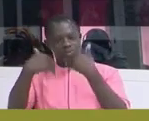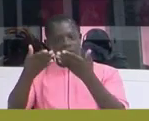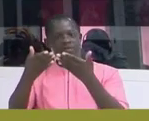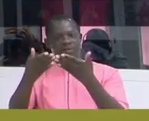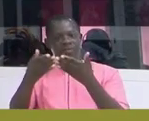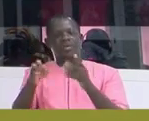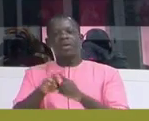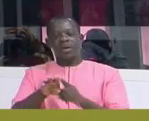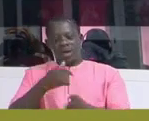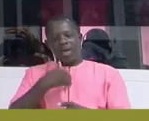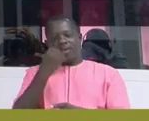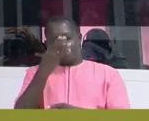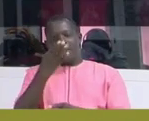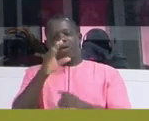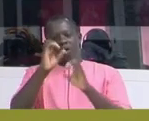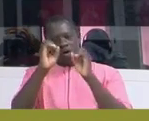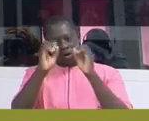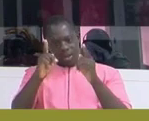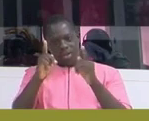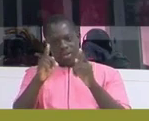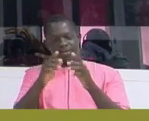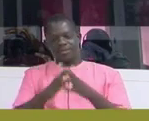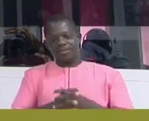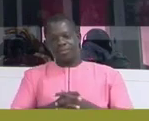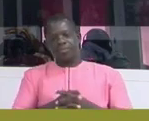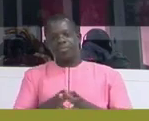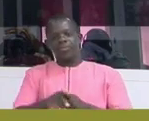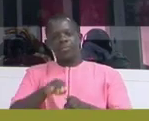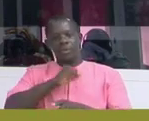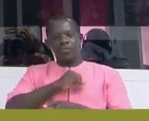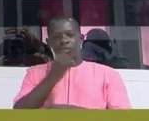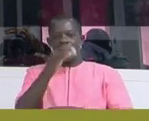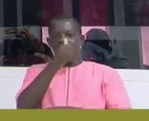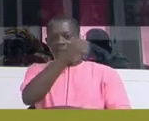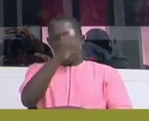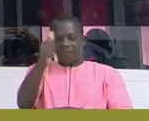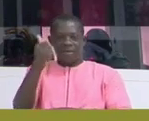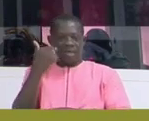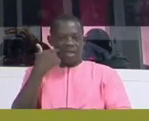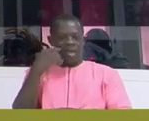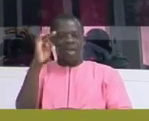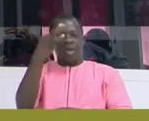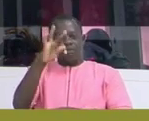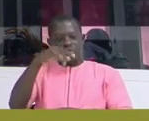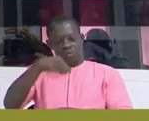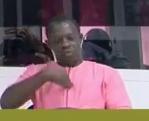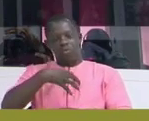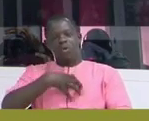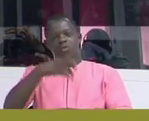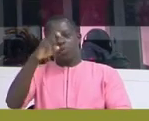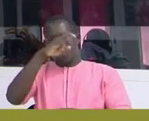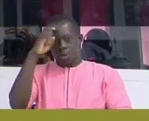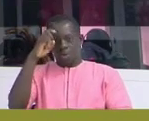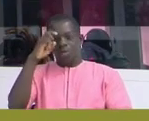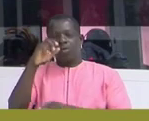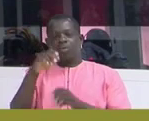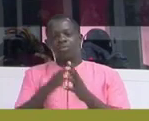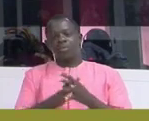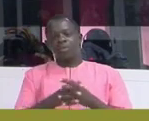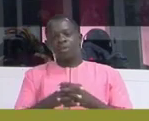it. I said fine said to me every day that you are